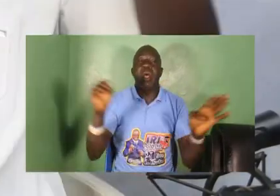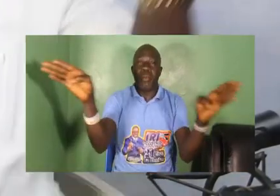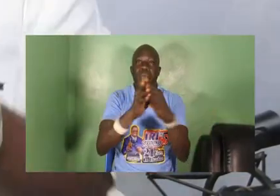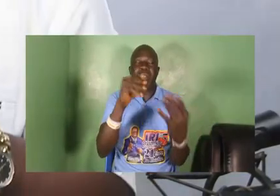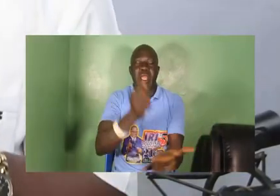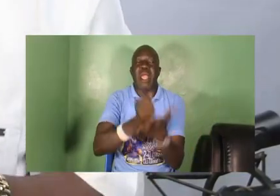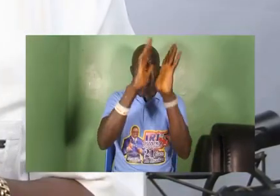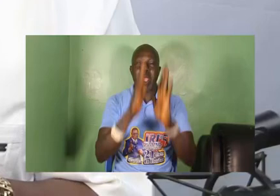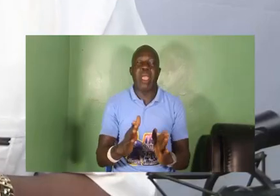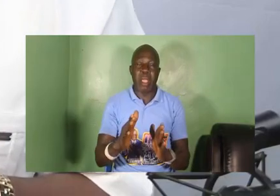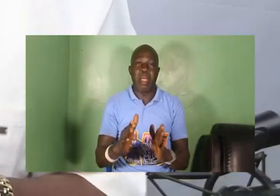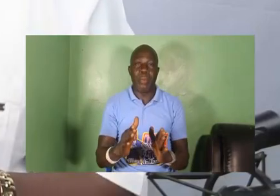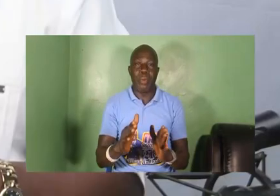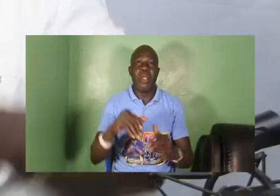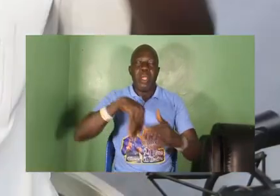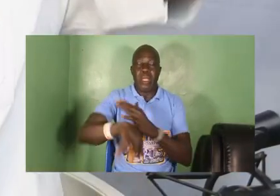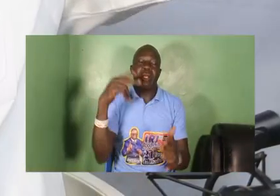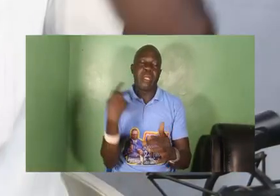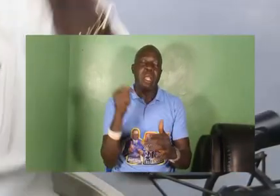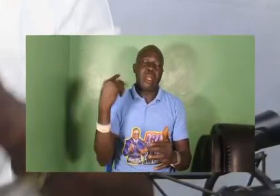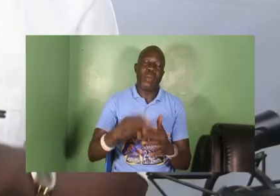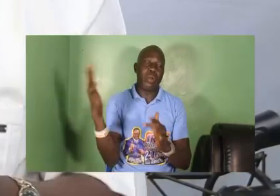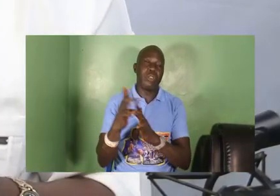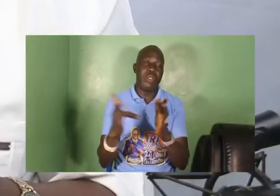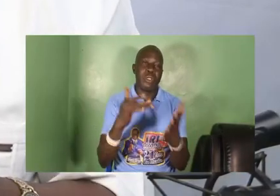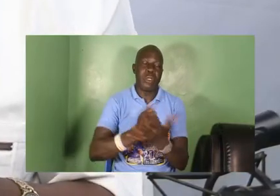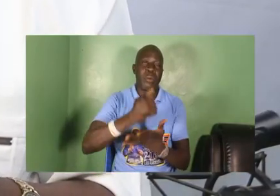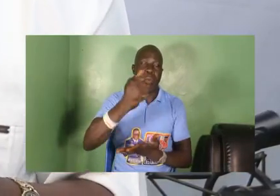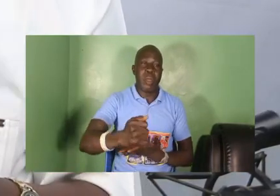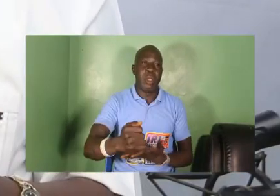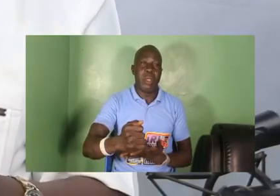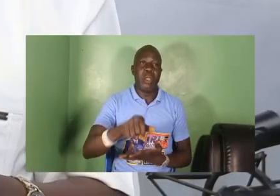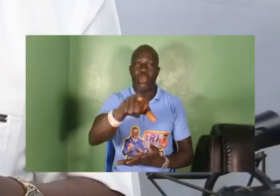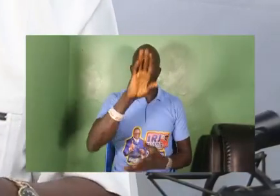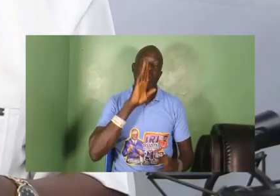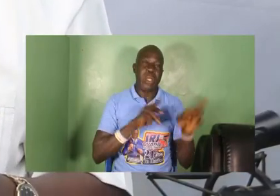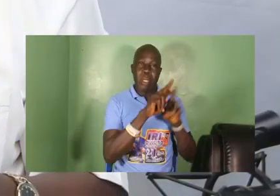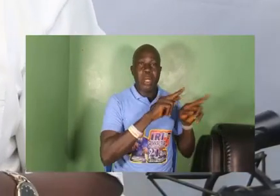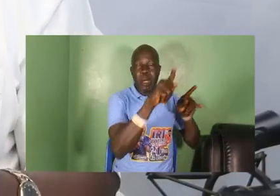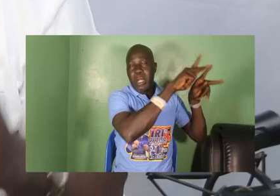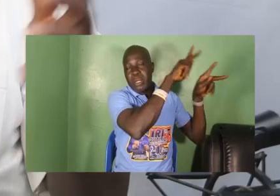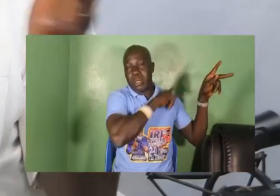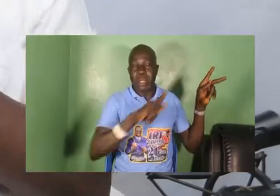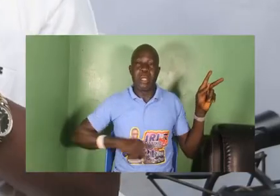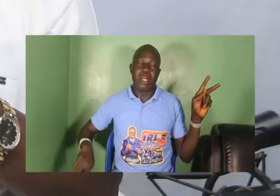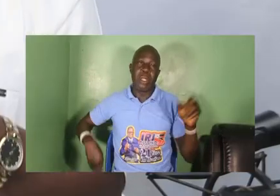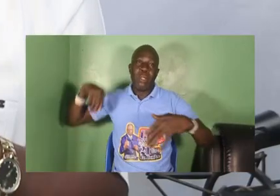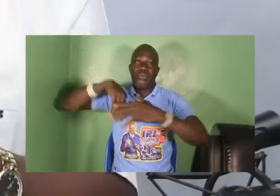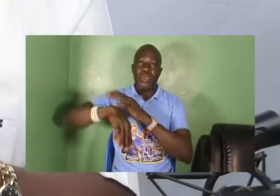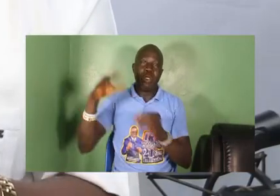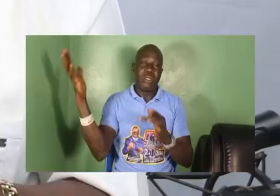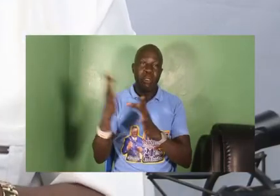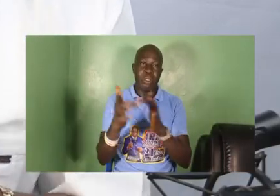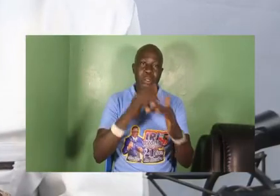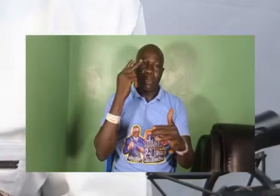ran lowo receive the help in the name of jesus wa de se bi oba amen yes